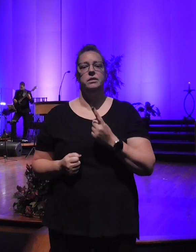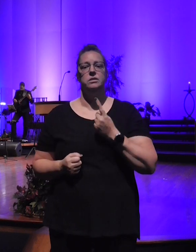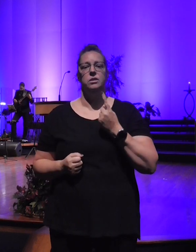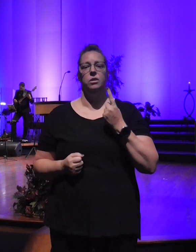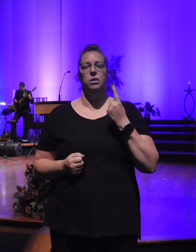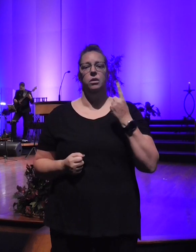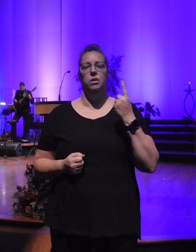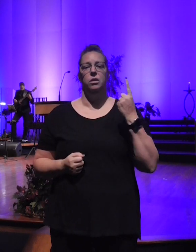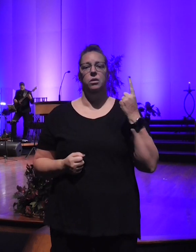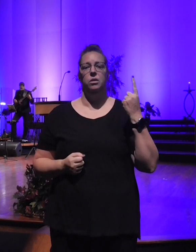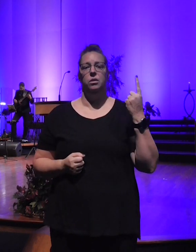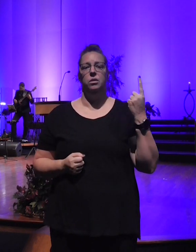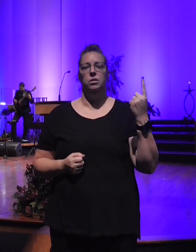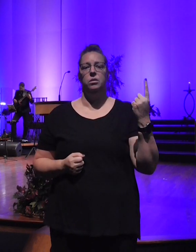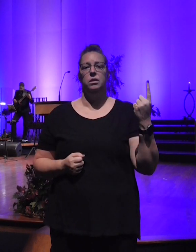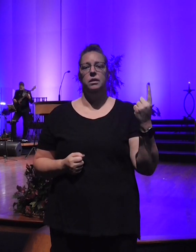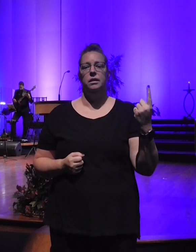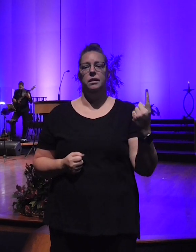There is